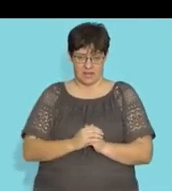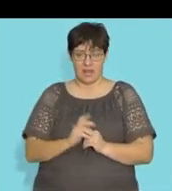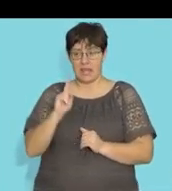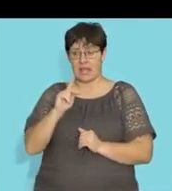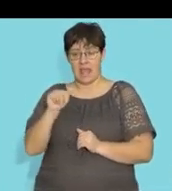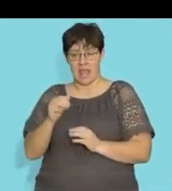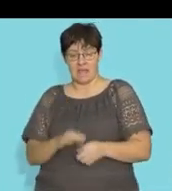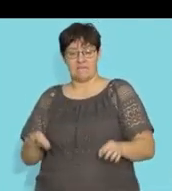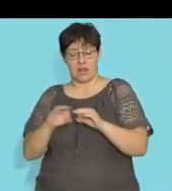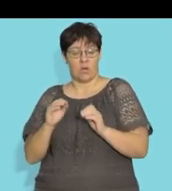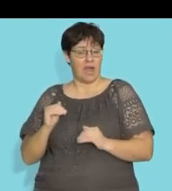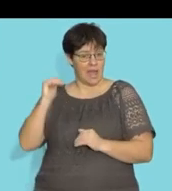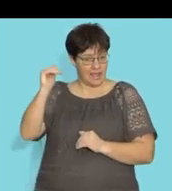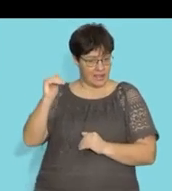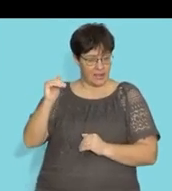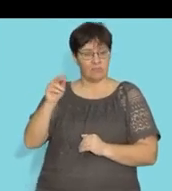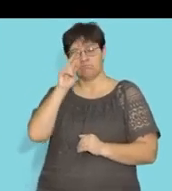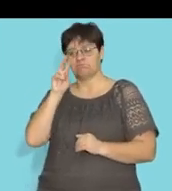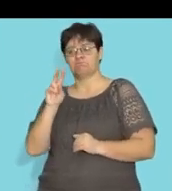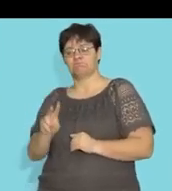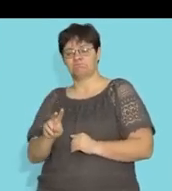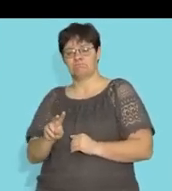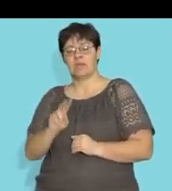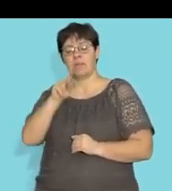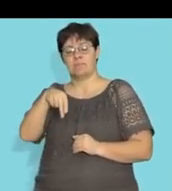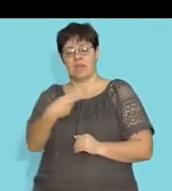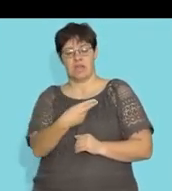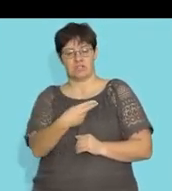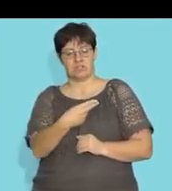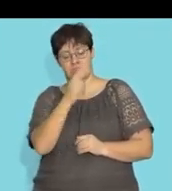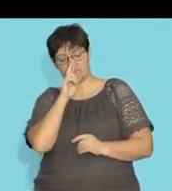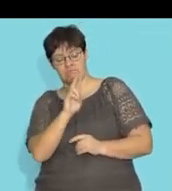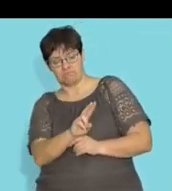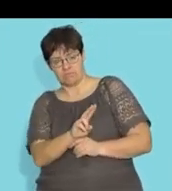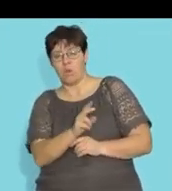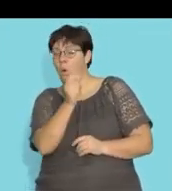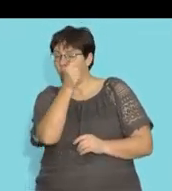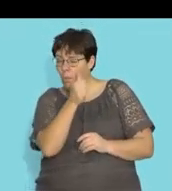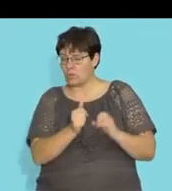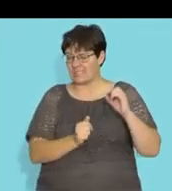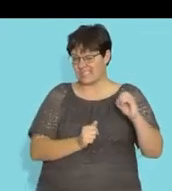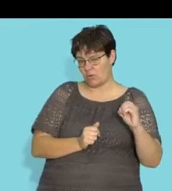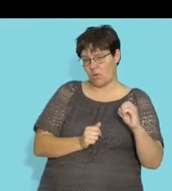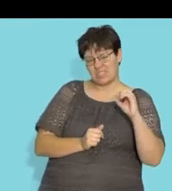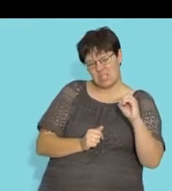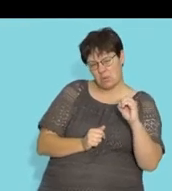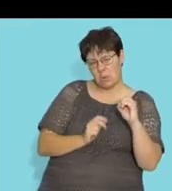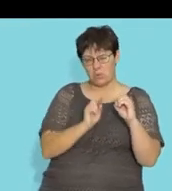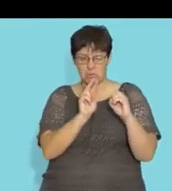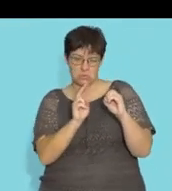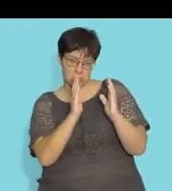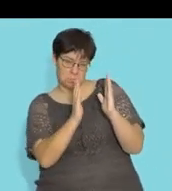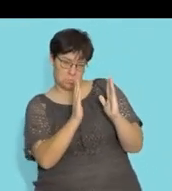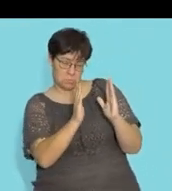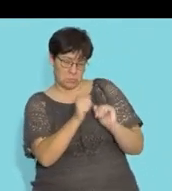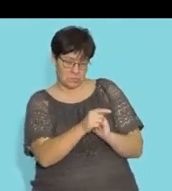value is very high, we know we look in terms of a pH very close to 0, between 0 and 2.